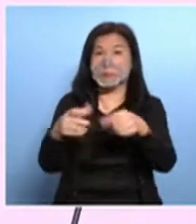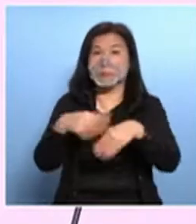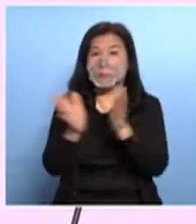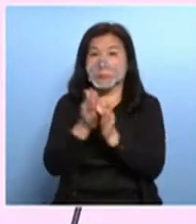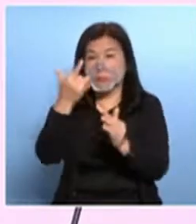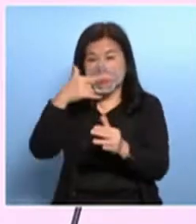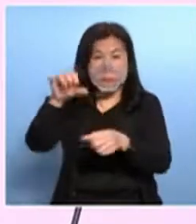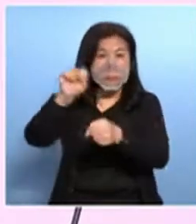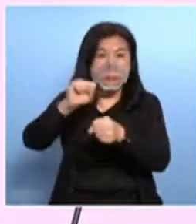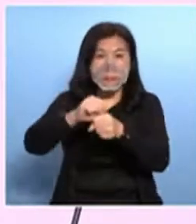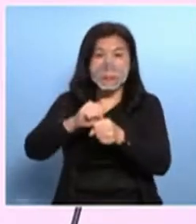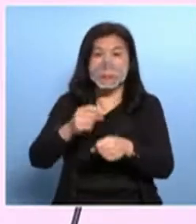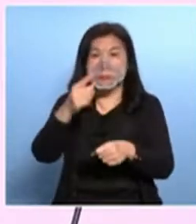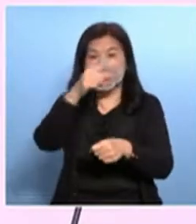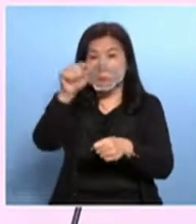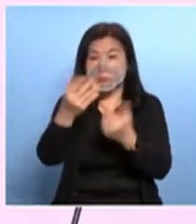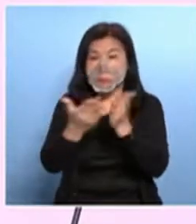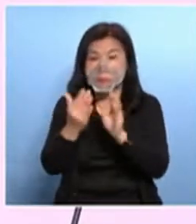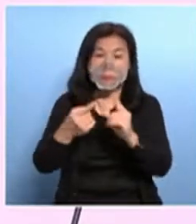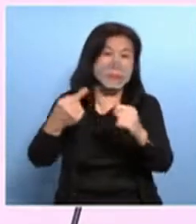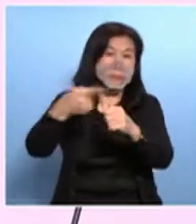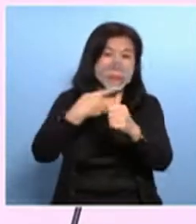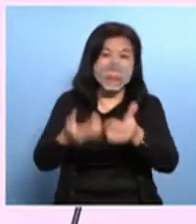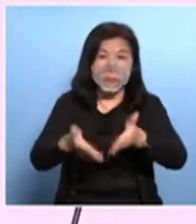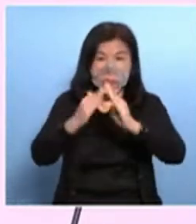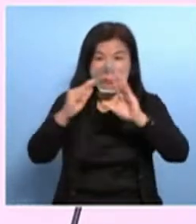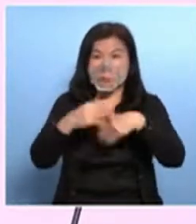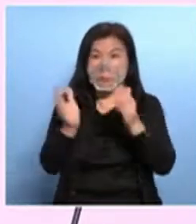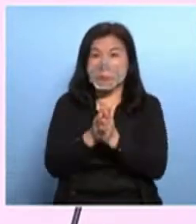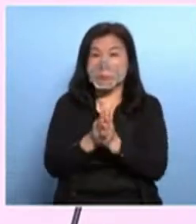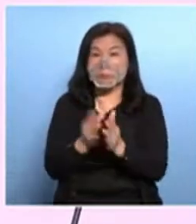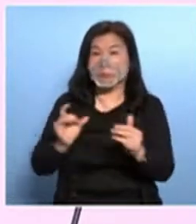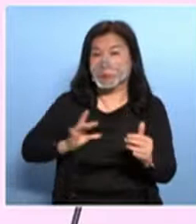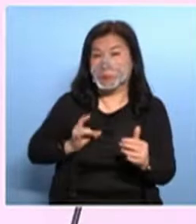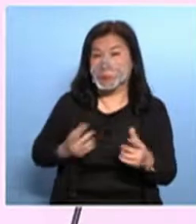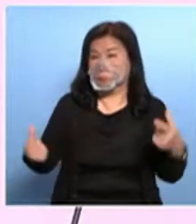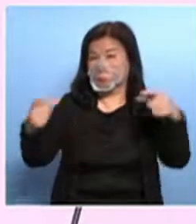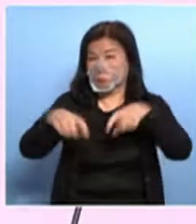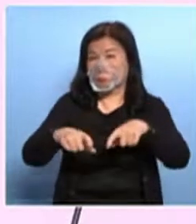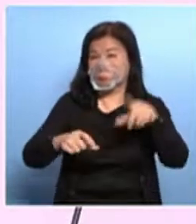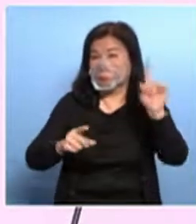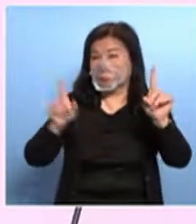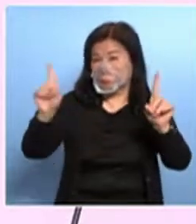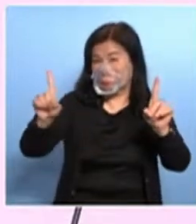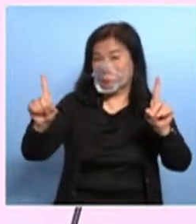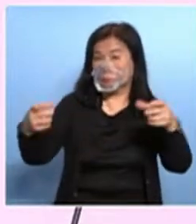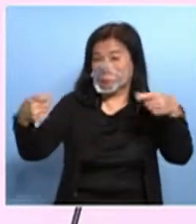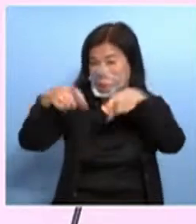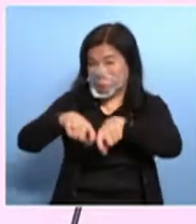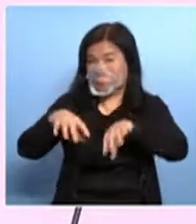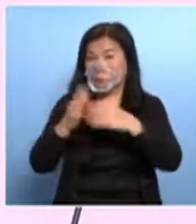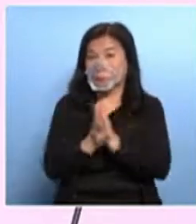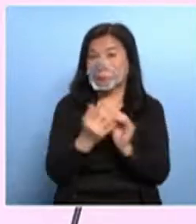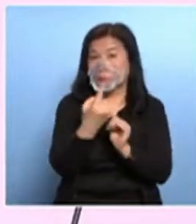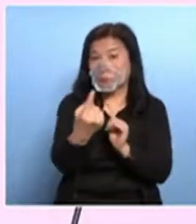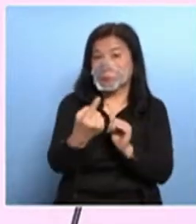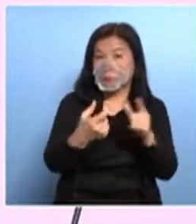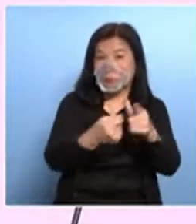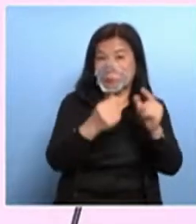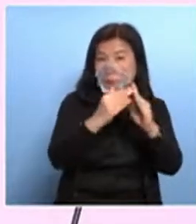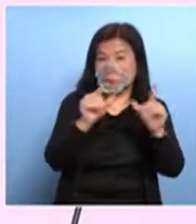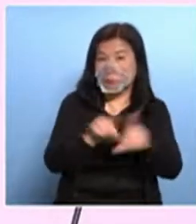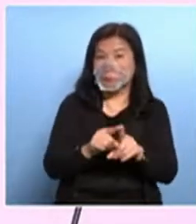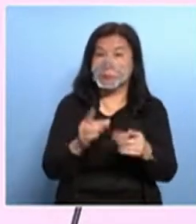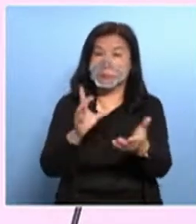The increased subsidy will be provided to startups of universities with private investments on a matching basis of 1-to-1.